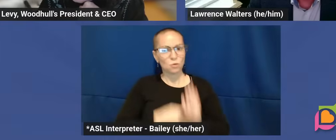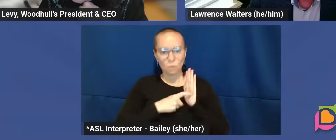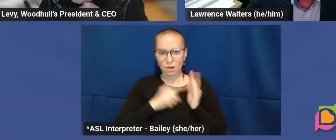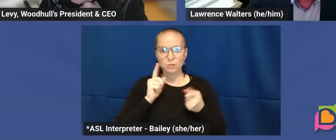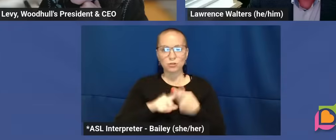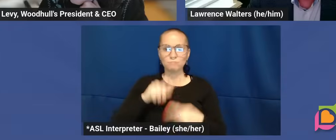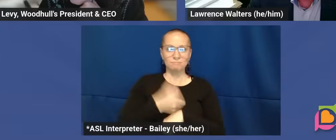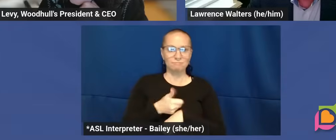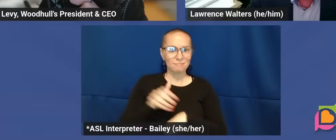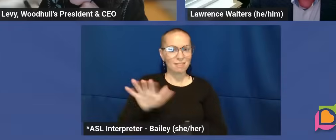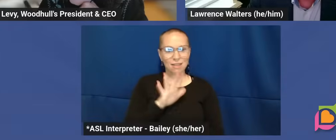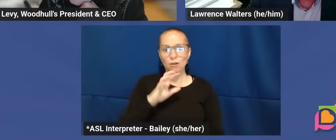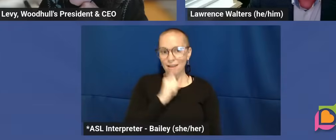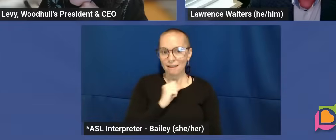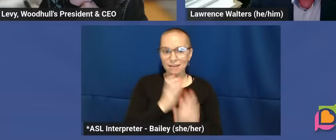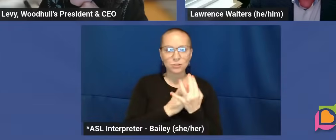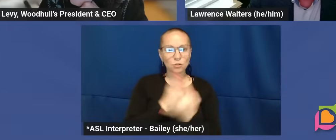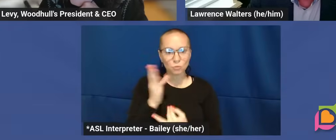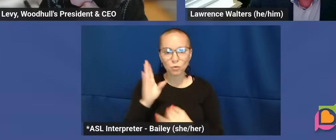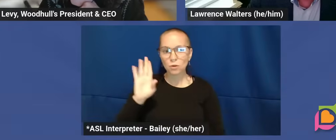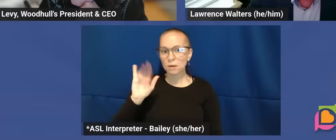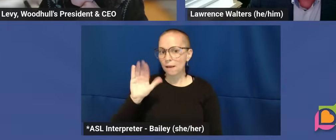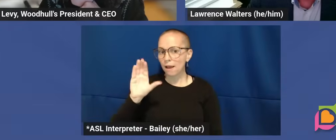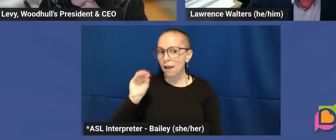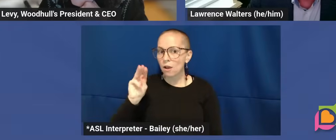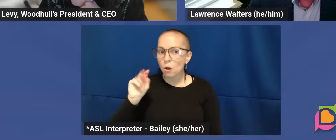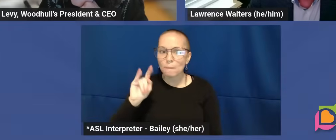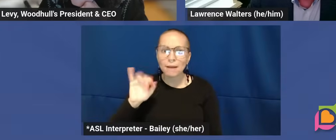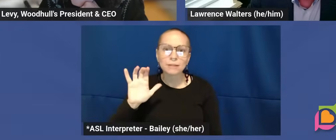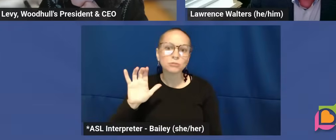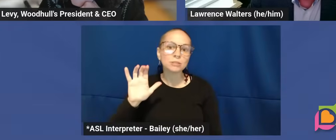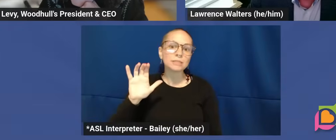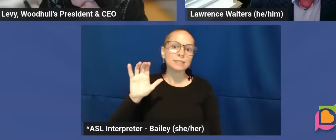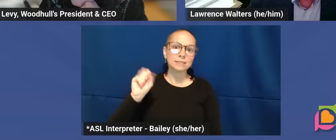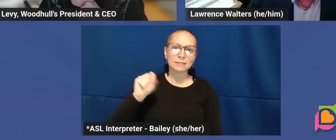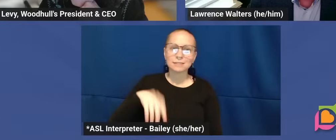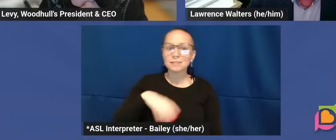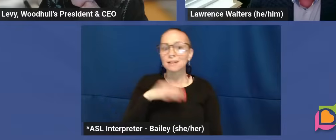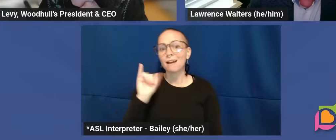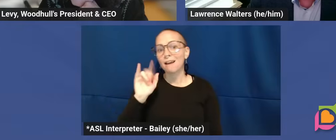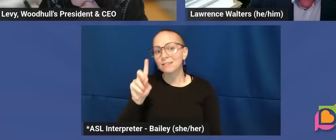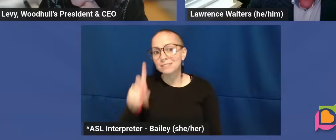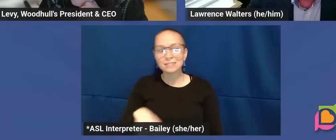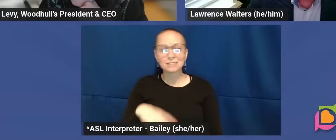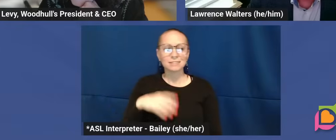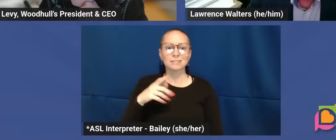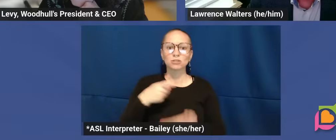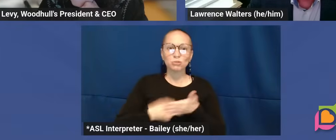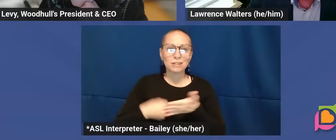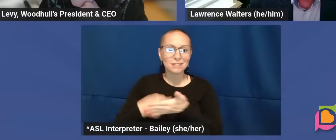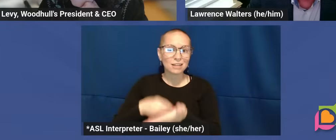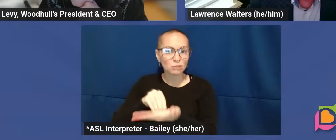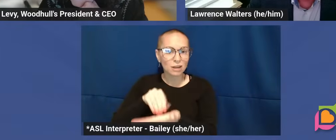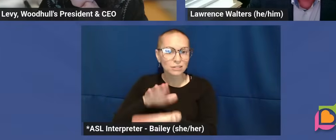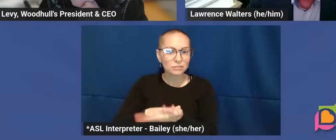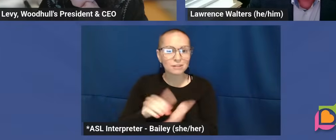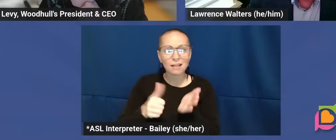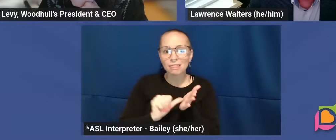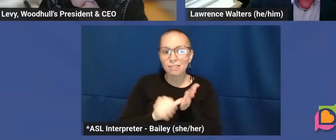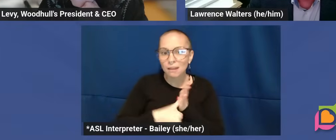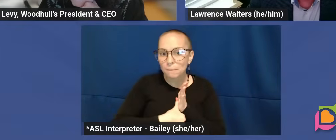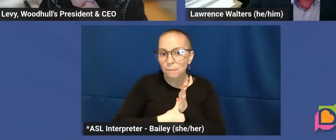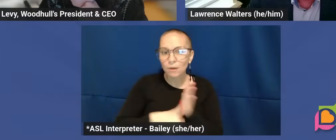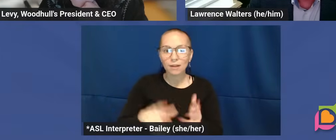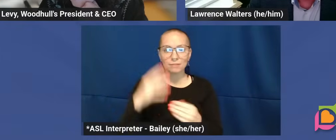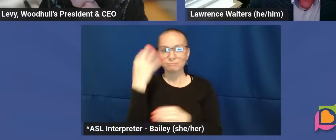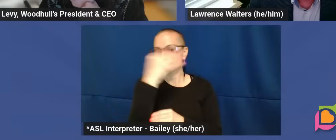their age through biometrics, through IDs, through transactional records, thumbprint, eye retina